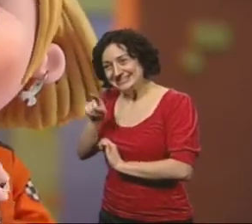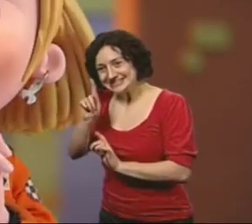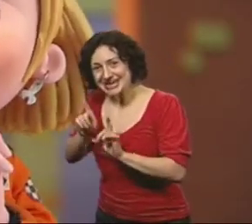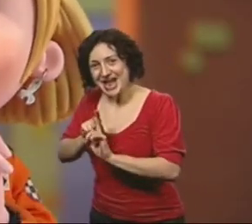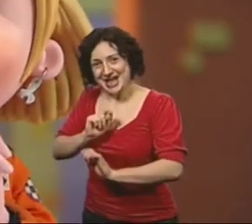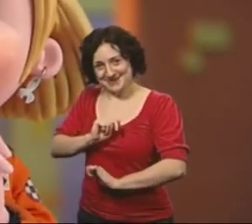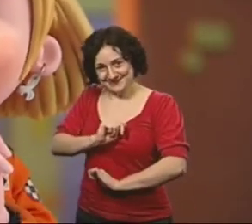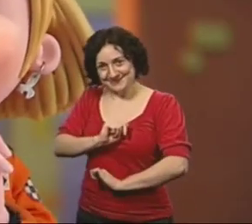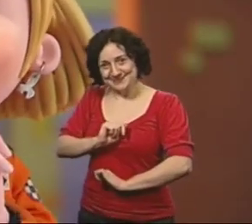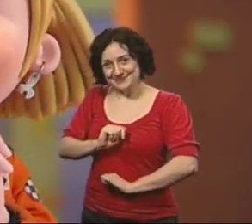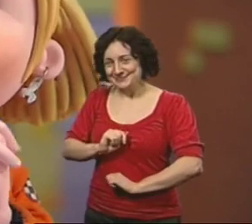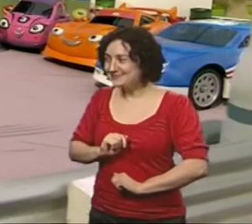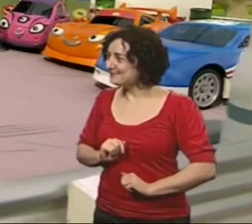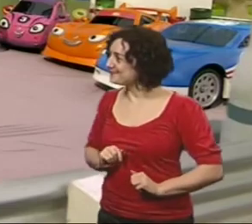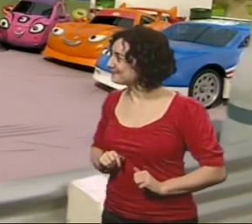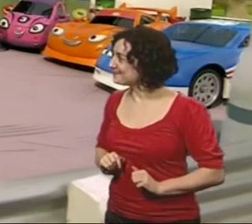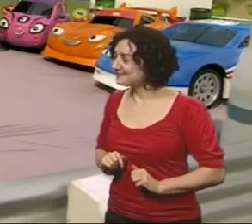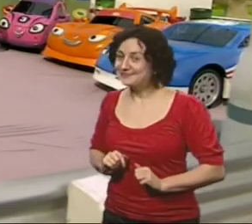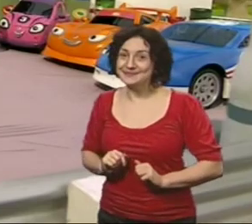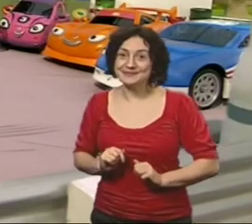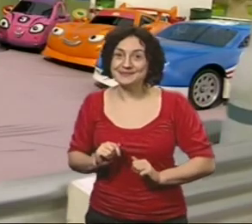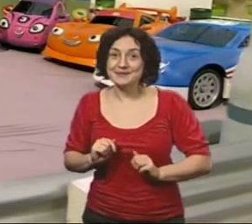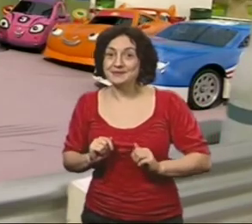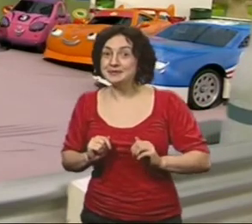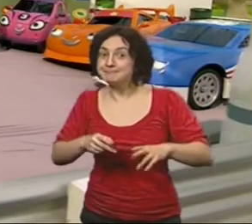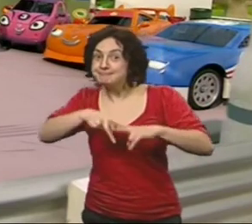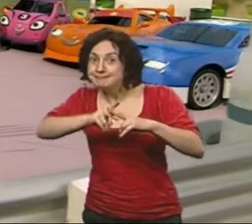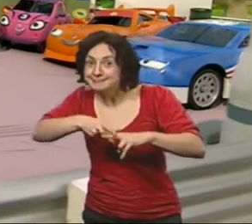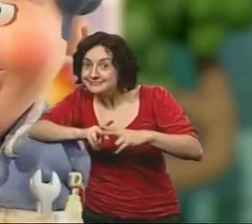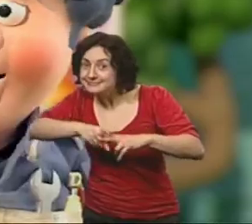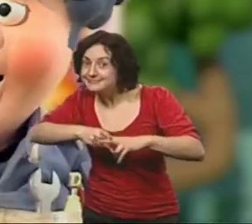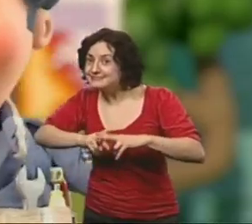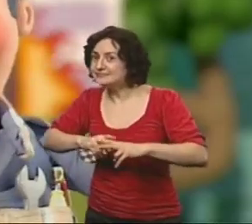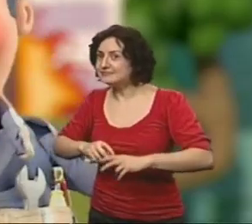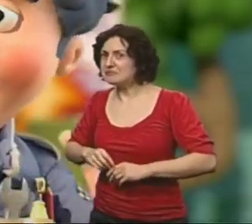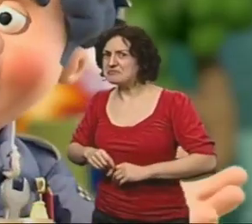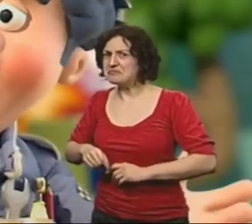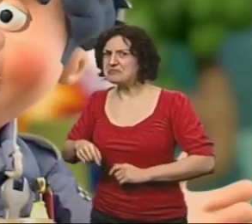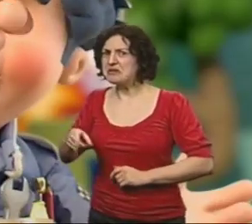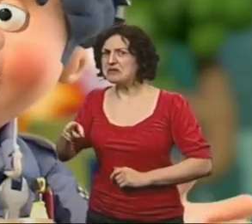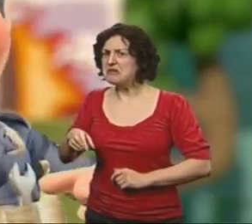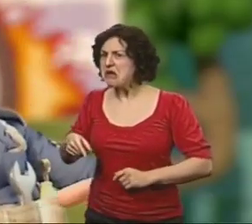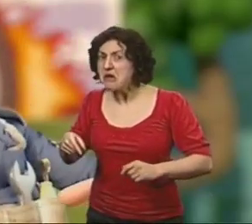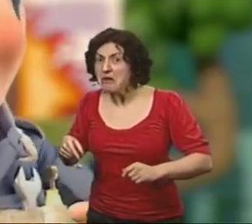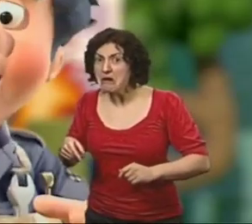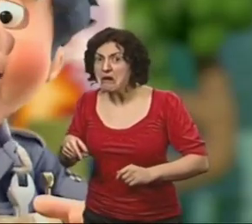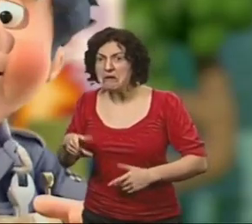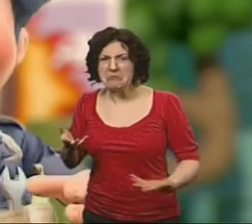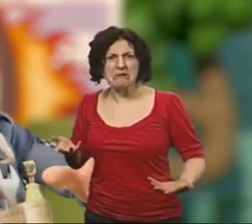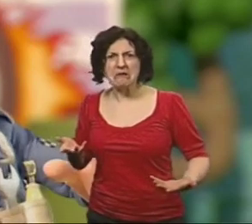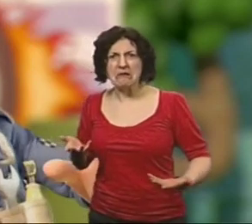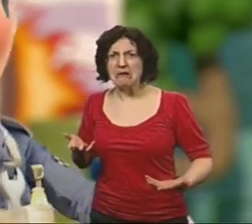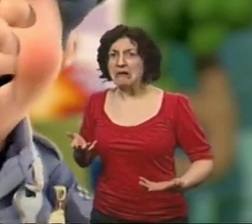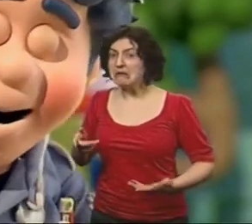Senor Hugo. This is a big Chris. Eh? What is it? Is this the way to